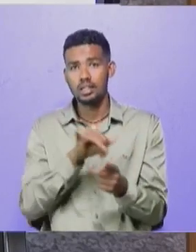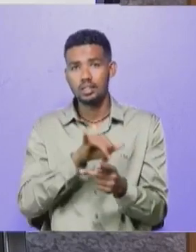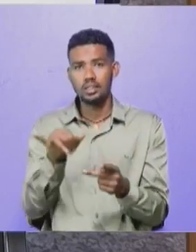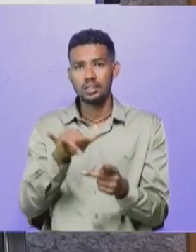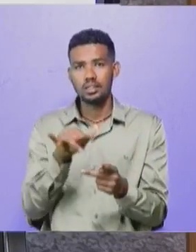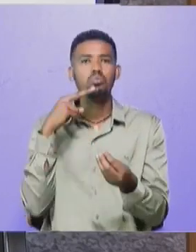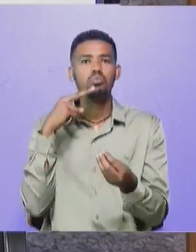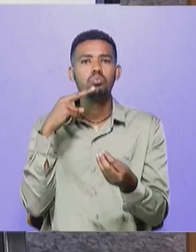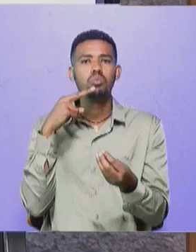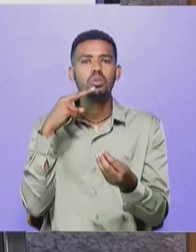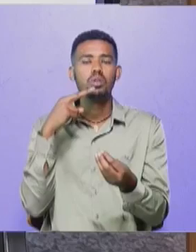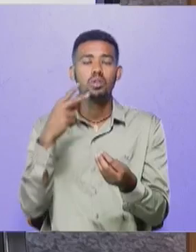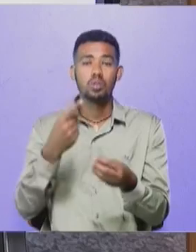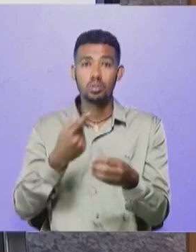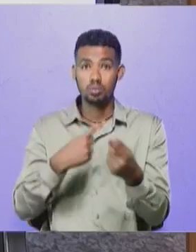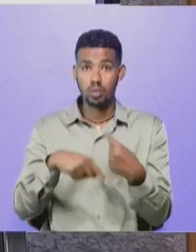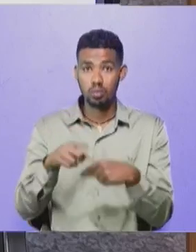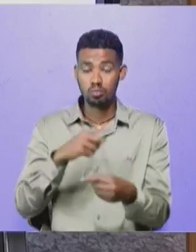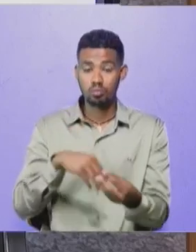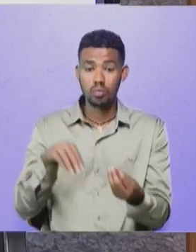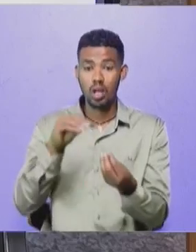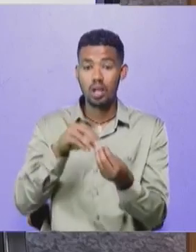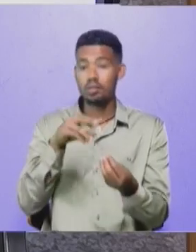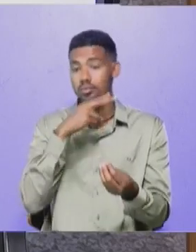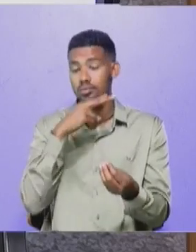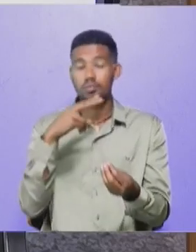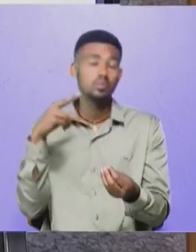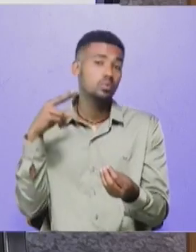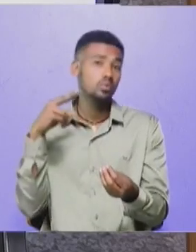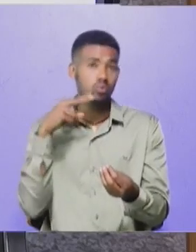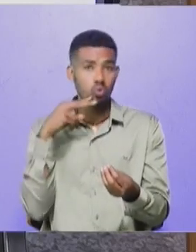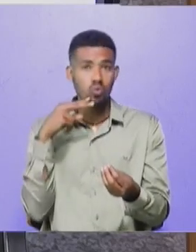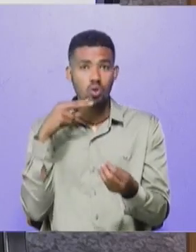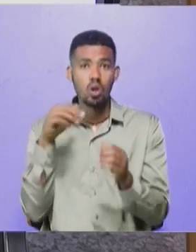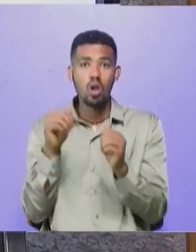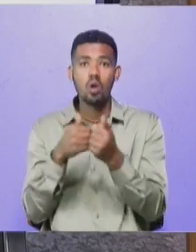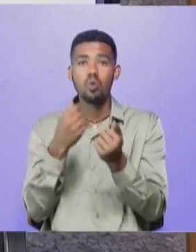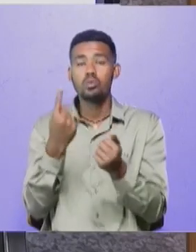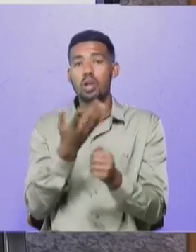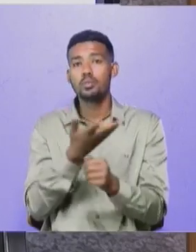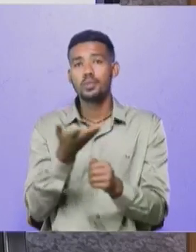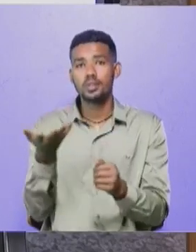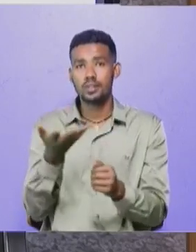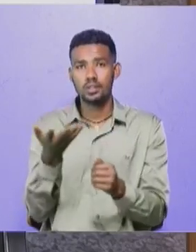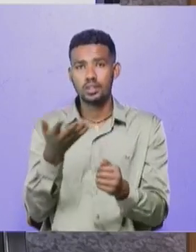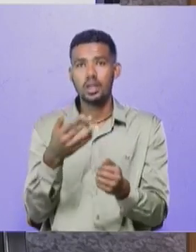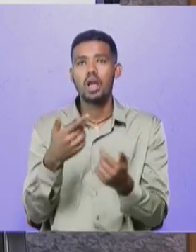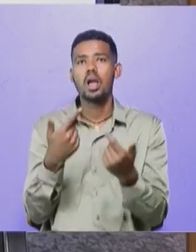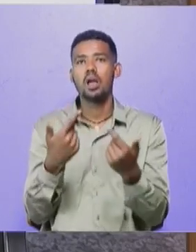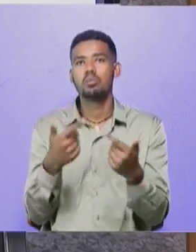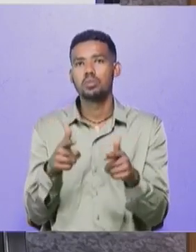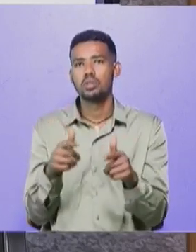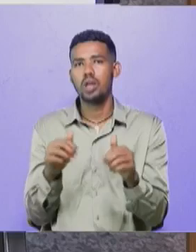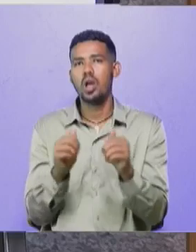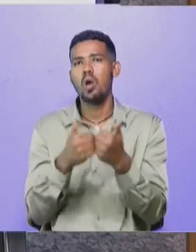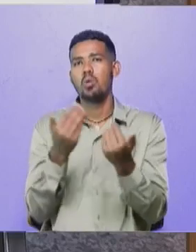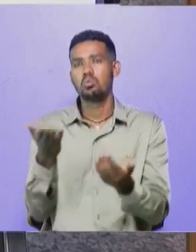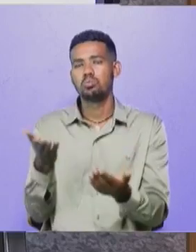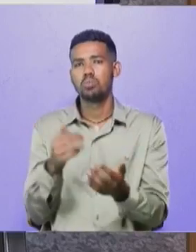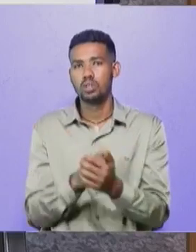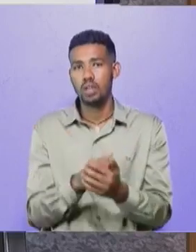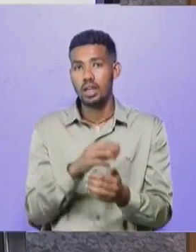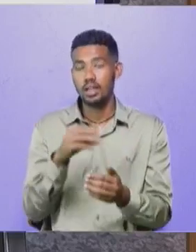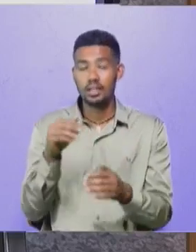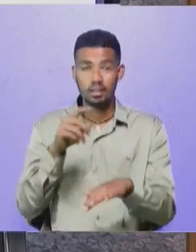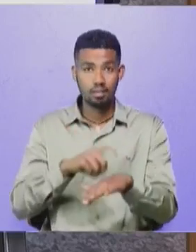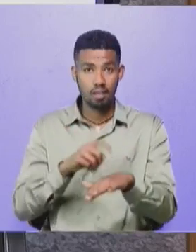of degree. When we come to adverbs of manner, how something happened. When we come to